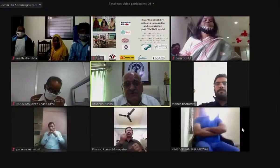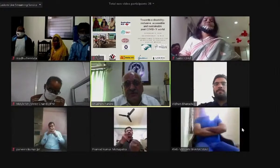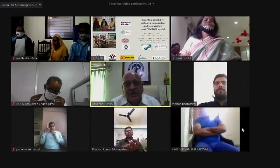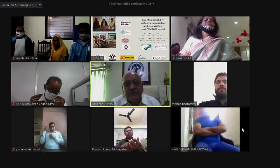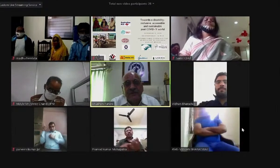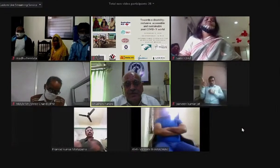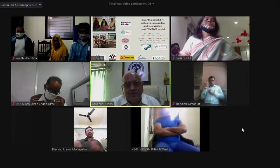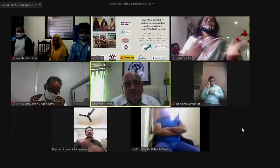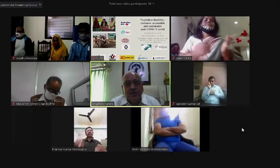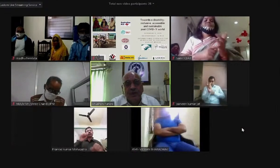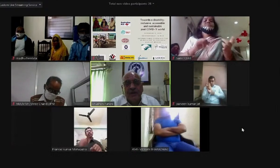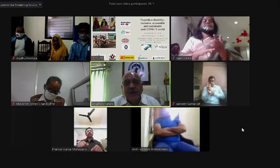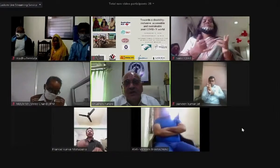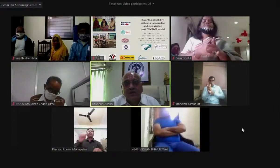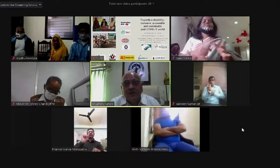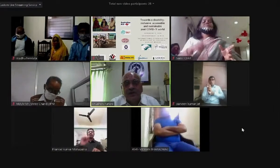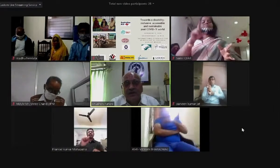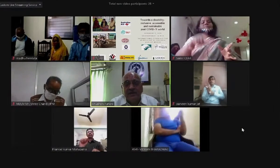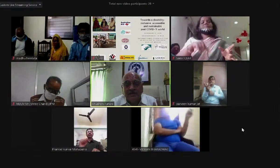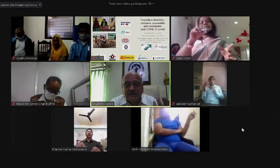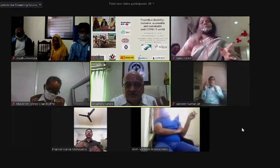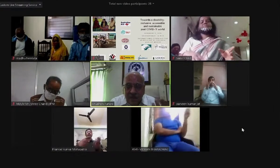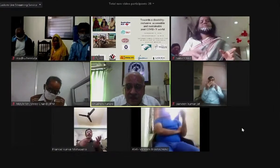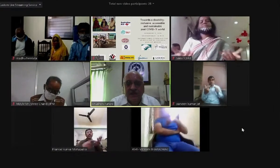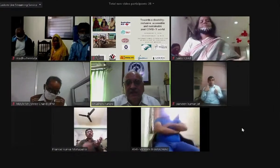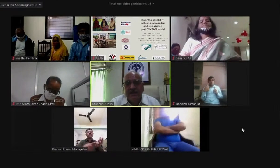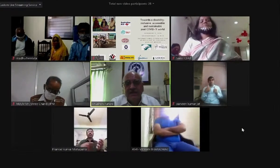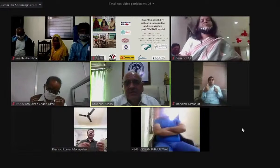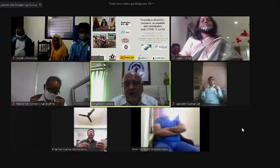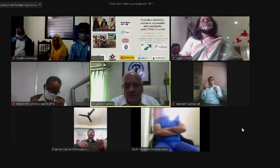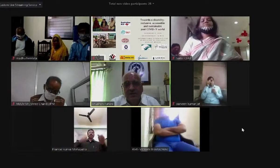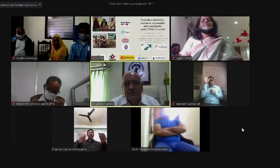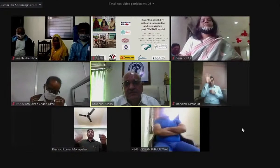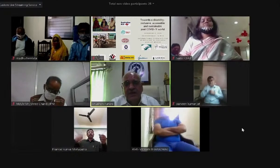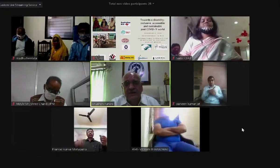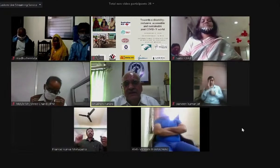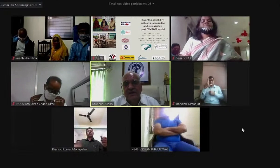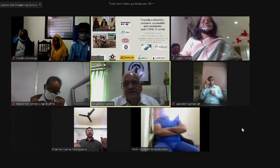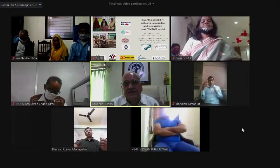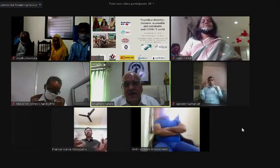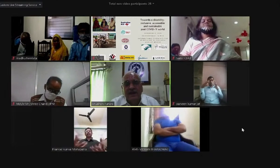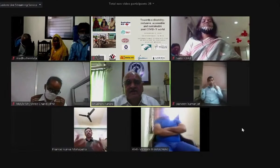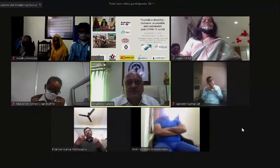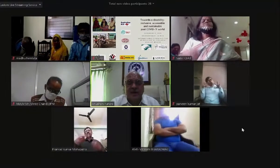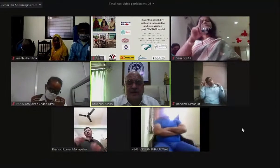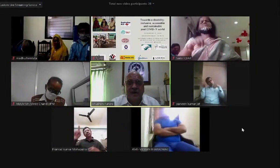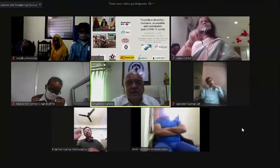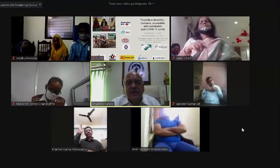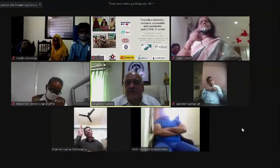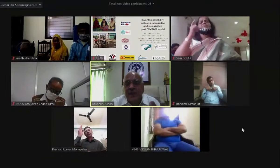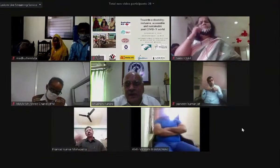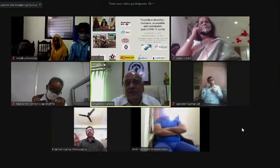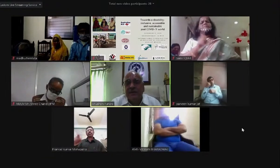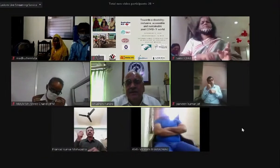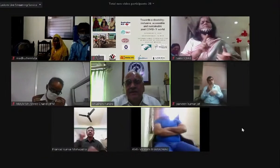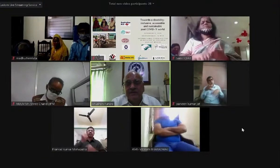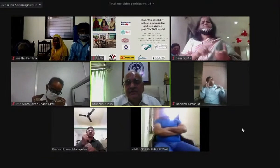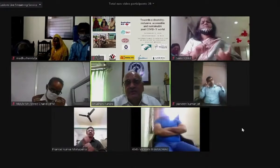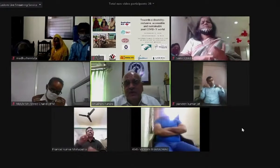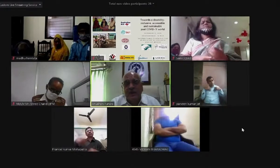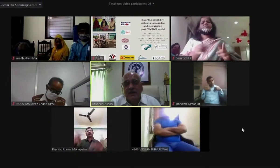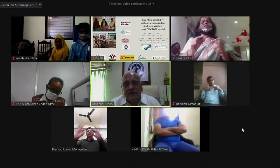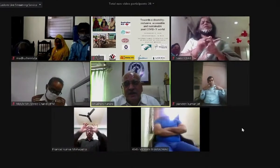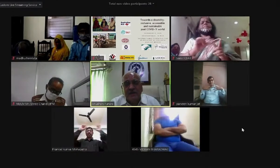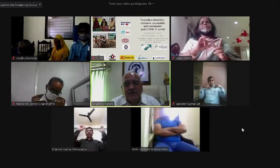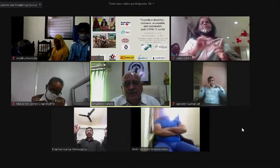this American term called reasonable accommodation, which is being which has been framed within our legal remedies, and